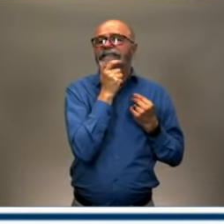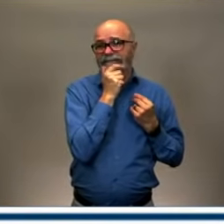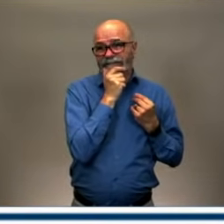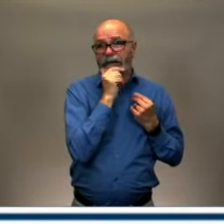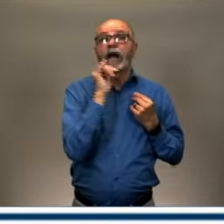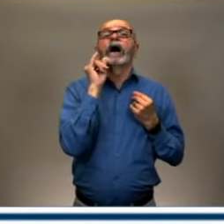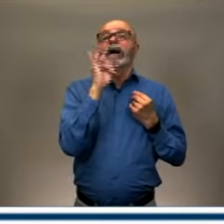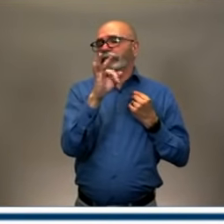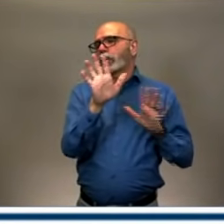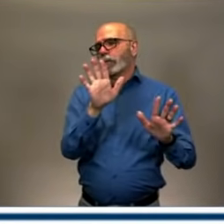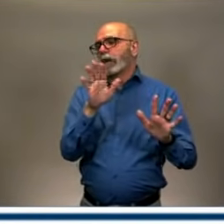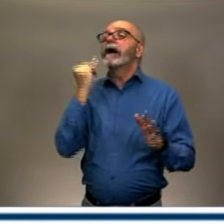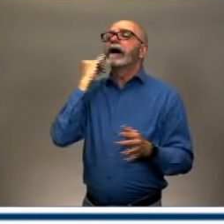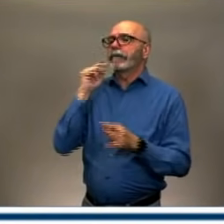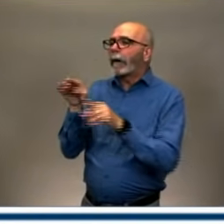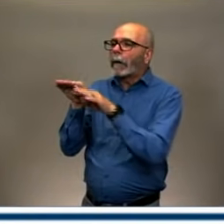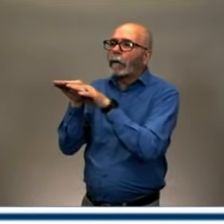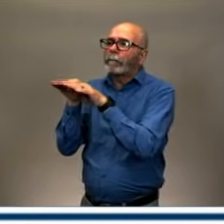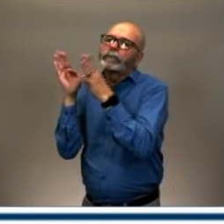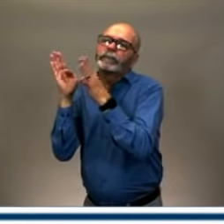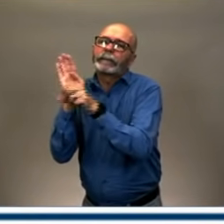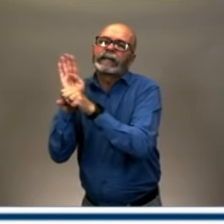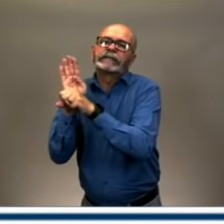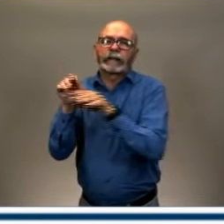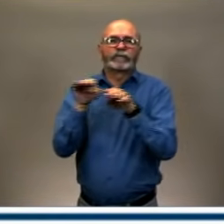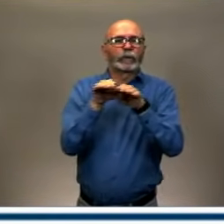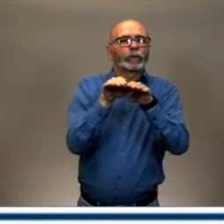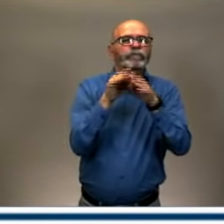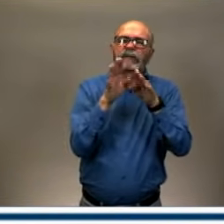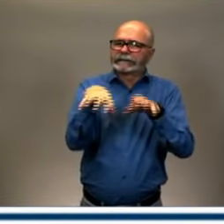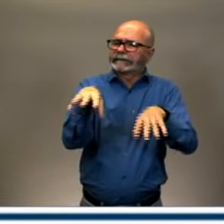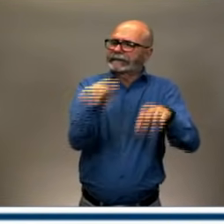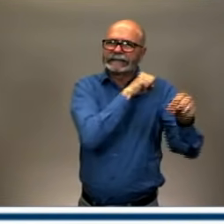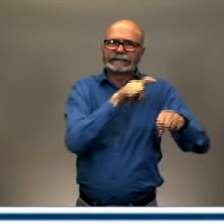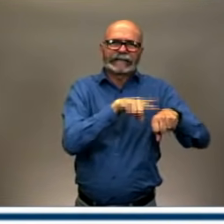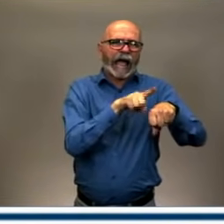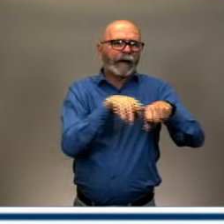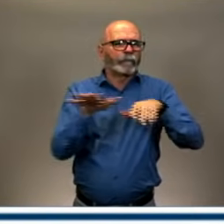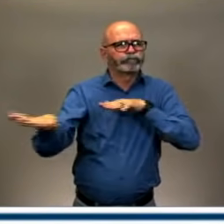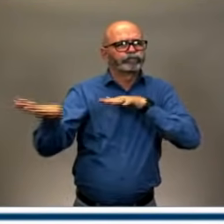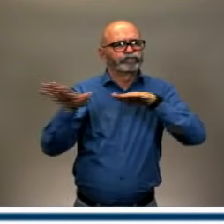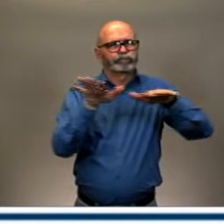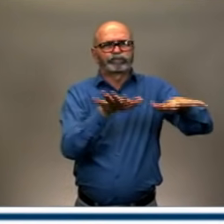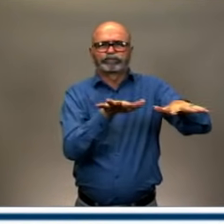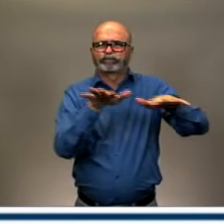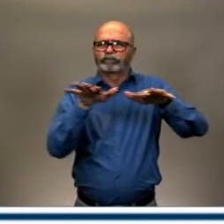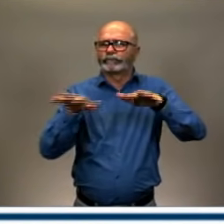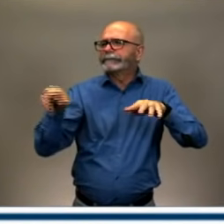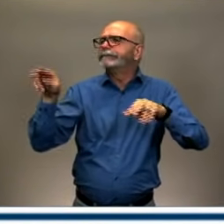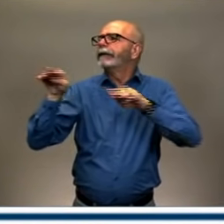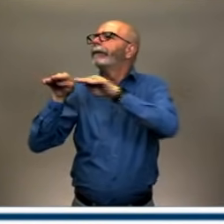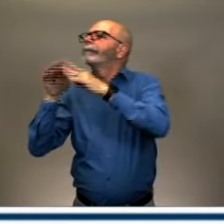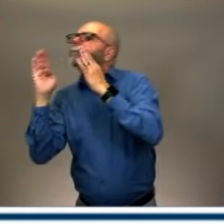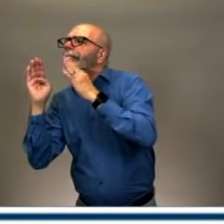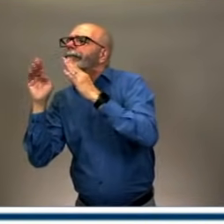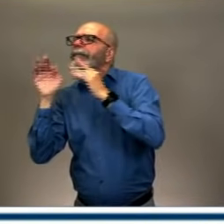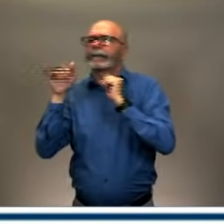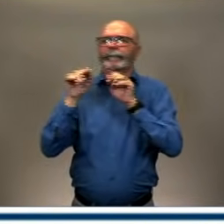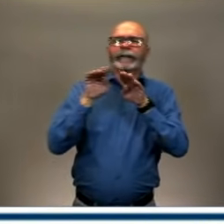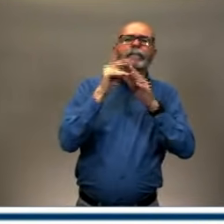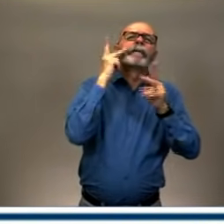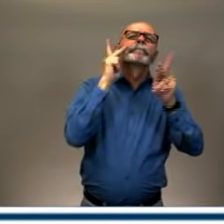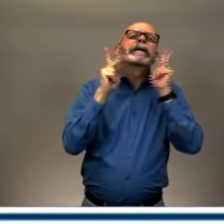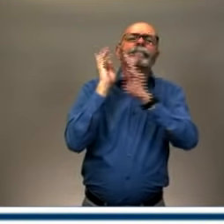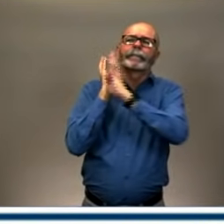or loosen restrictions, it will be slow, cautious, and deliberate, keeping the safety of all Nova Scotians as our